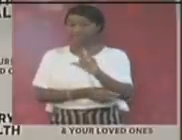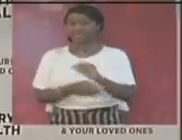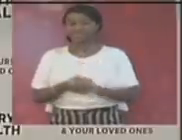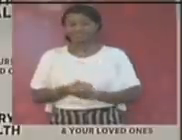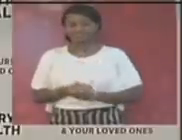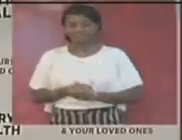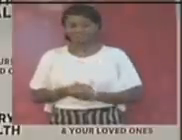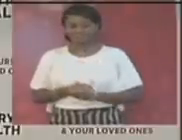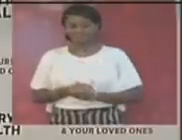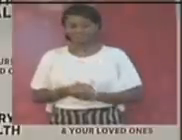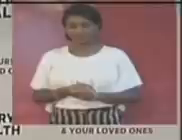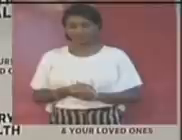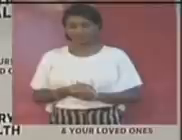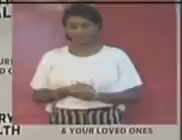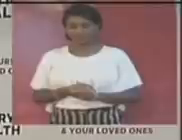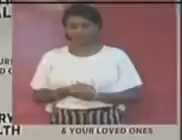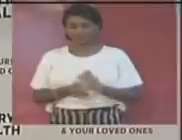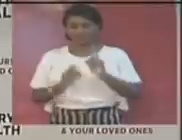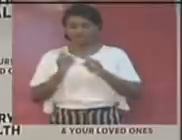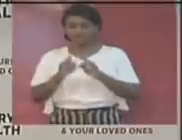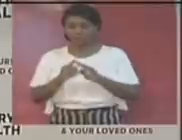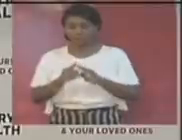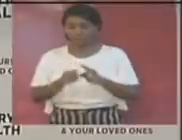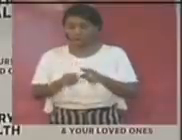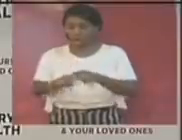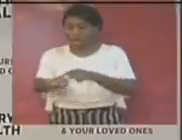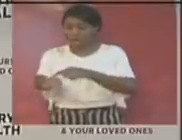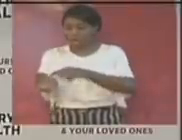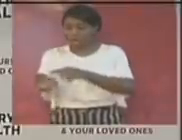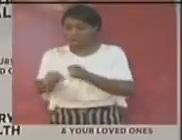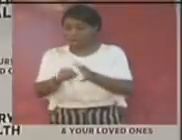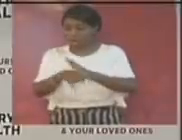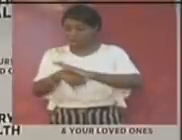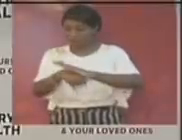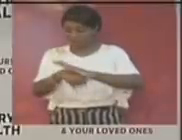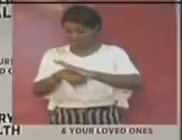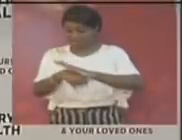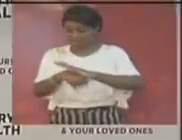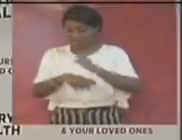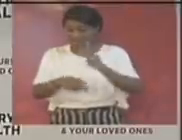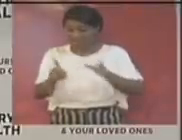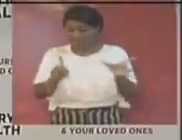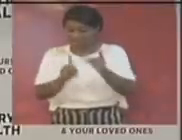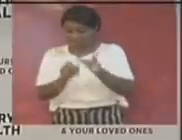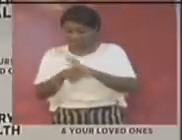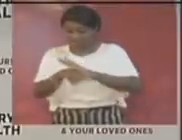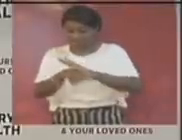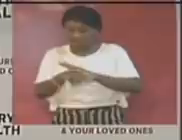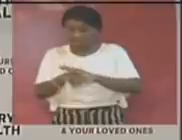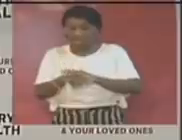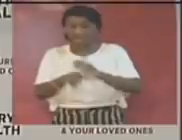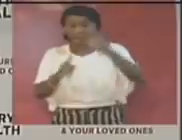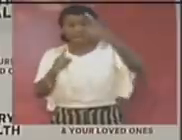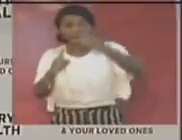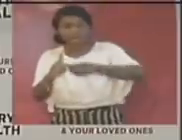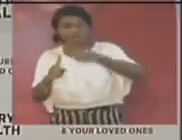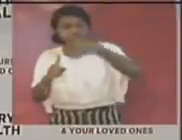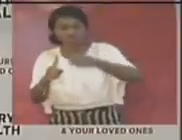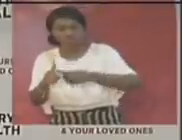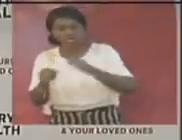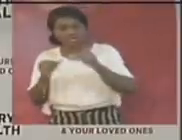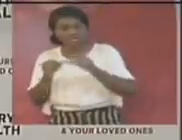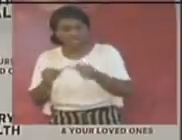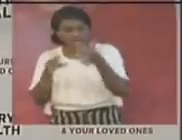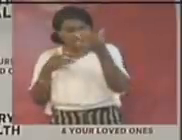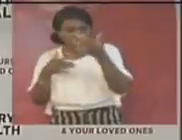have explored, which is long COVID. I know she would have given a similar presentation some months ago. And of course, we would have